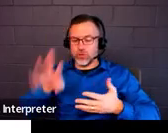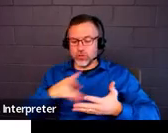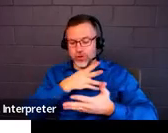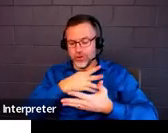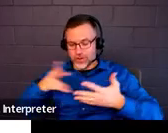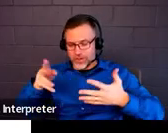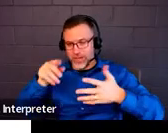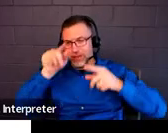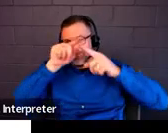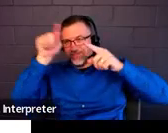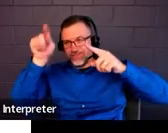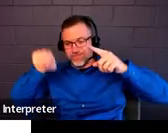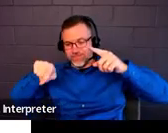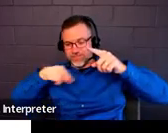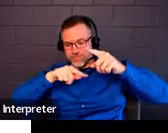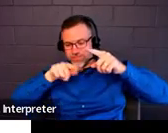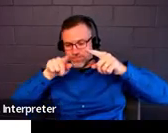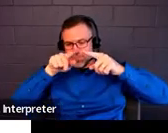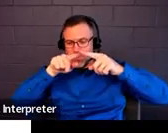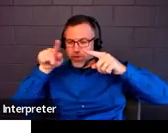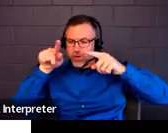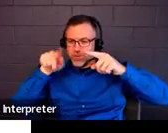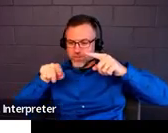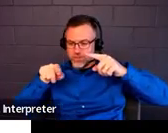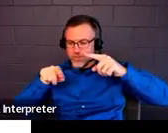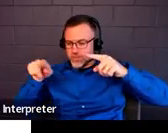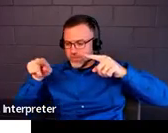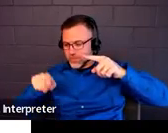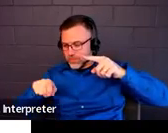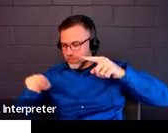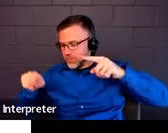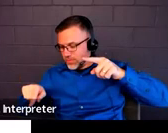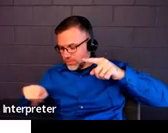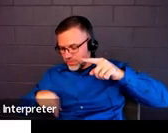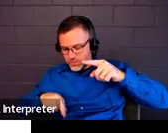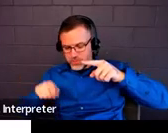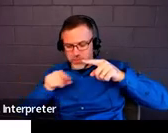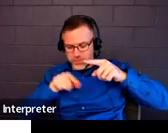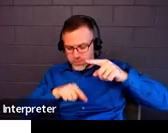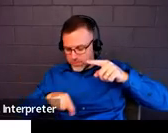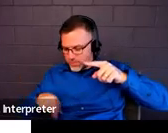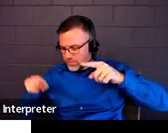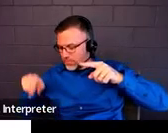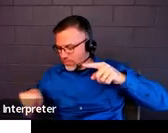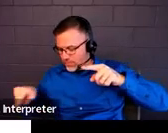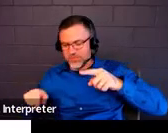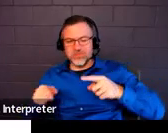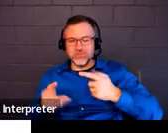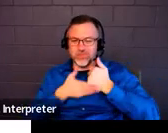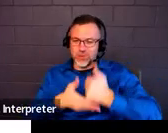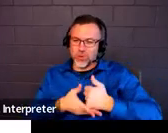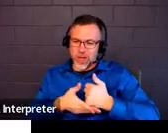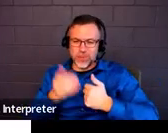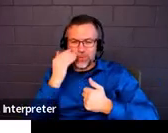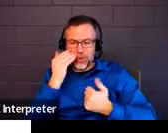IEP team using that resource to guide the discussion, but also we made sure to include the fact that the